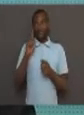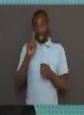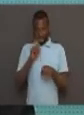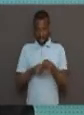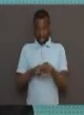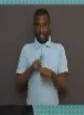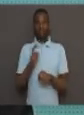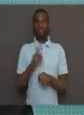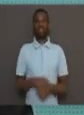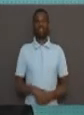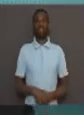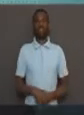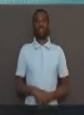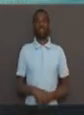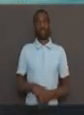per event.